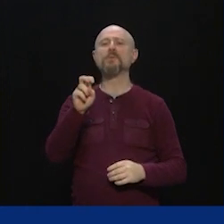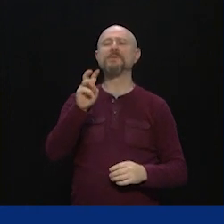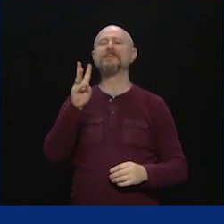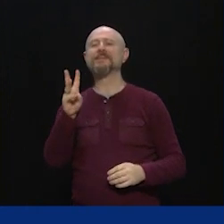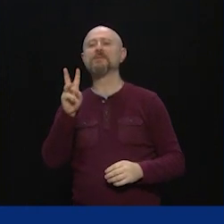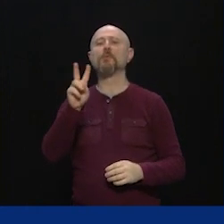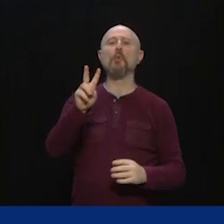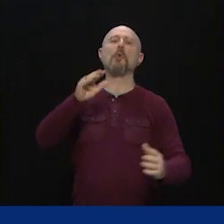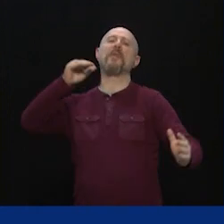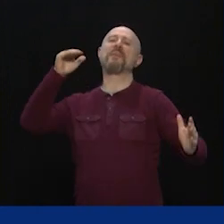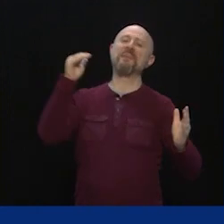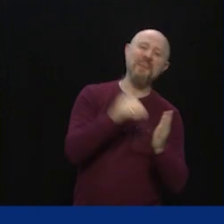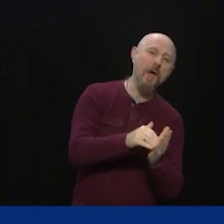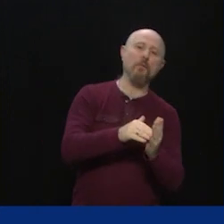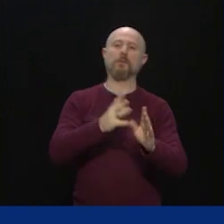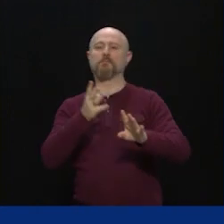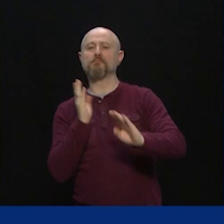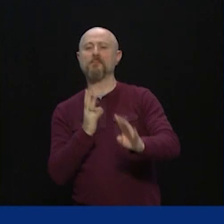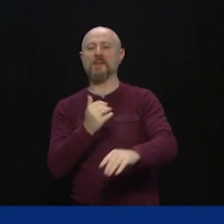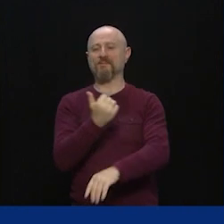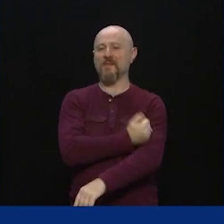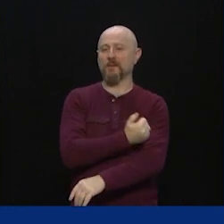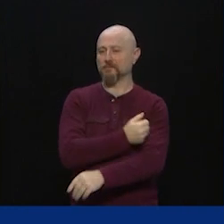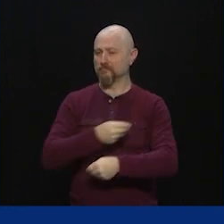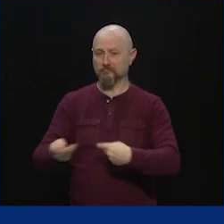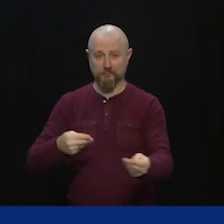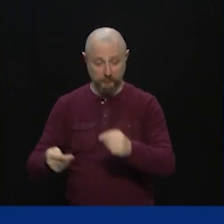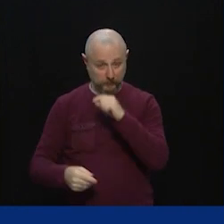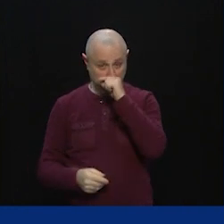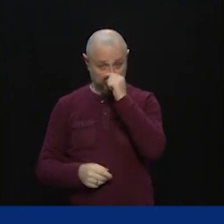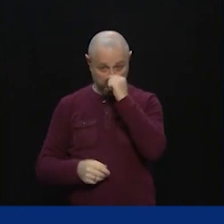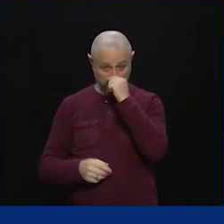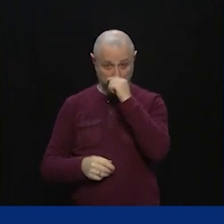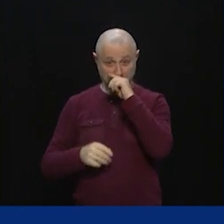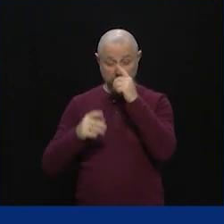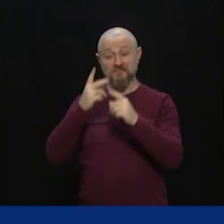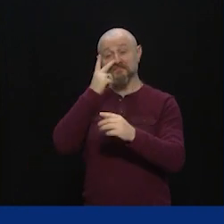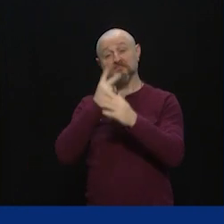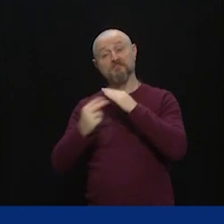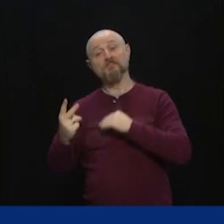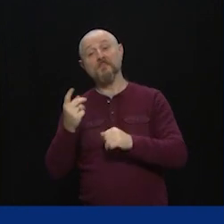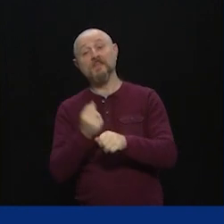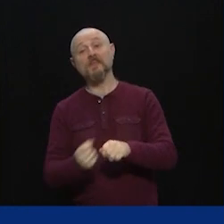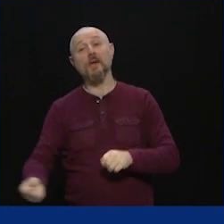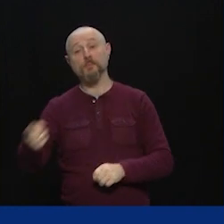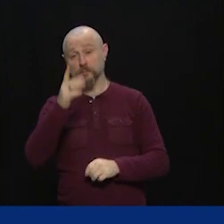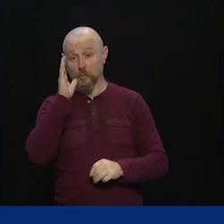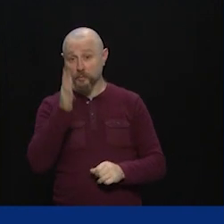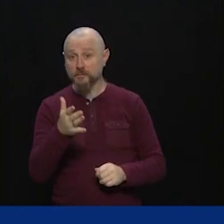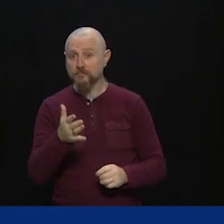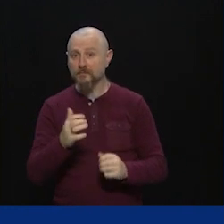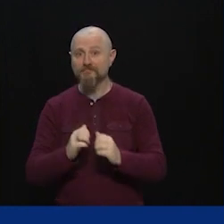little did we know we'd be needing to up the effort a year later. We sort of thought as we said goodbye to 2020,